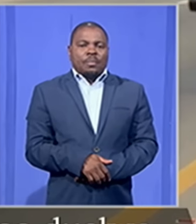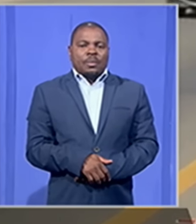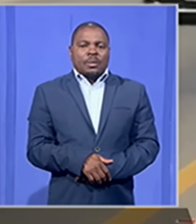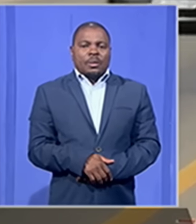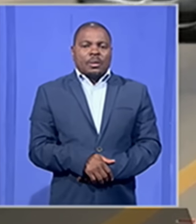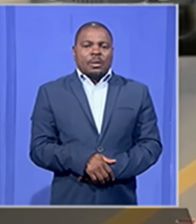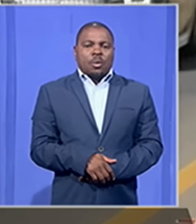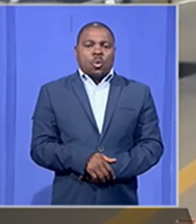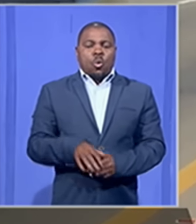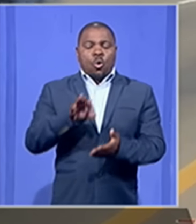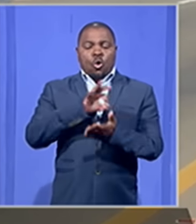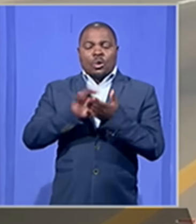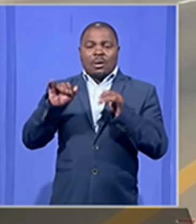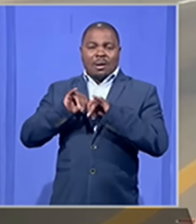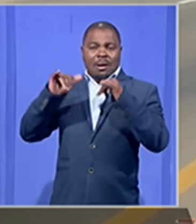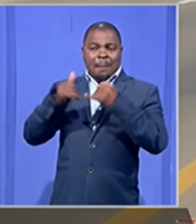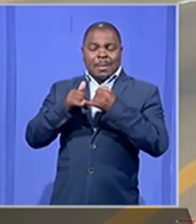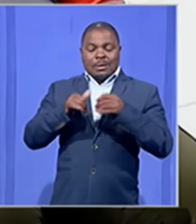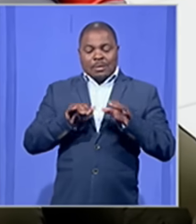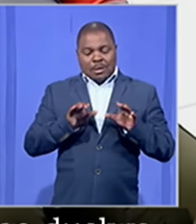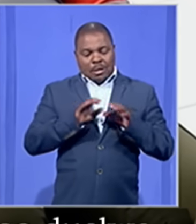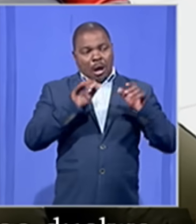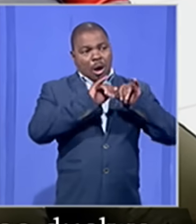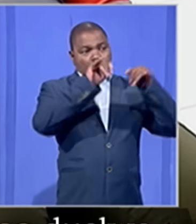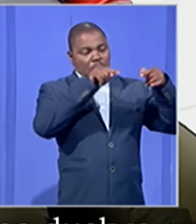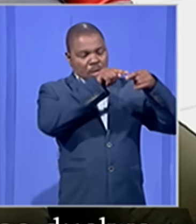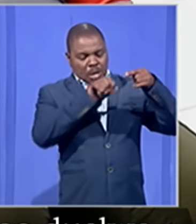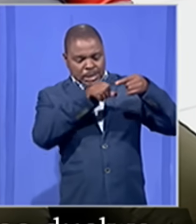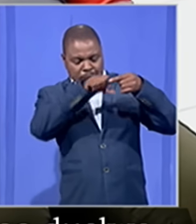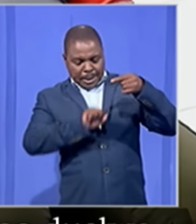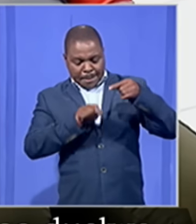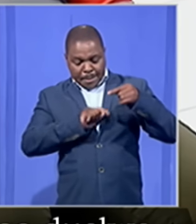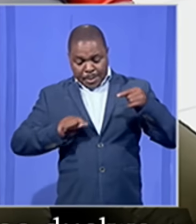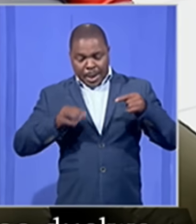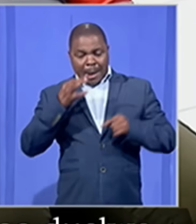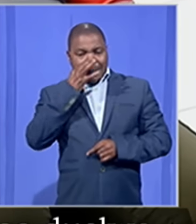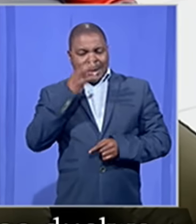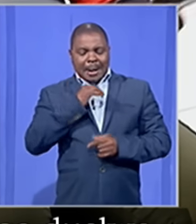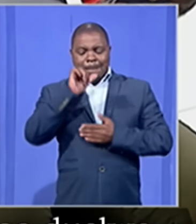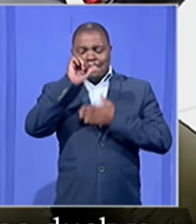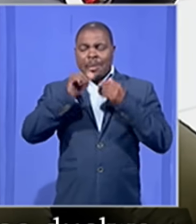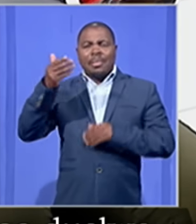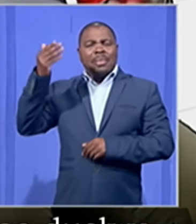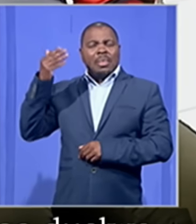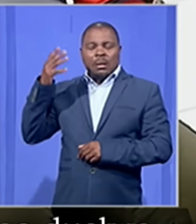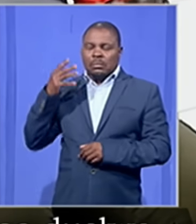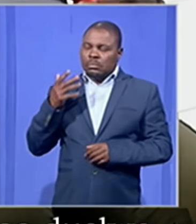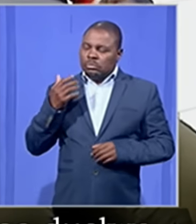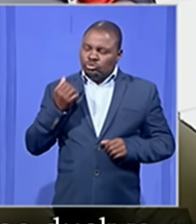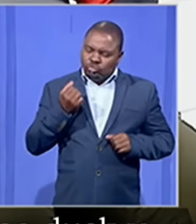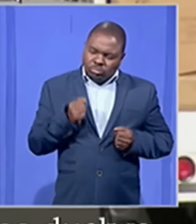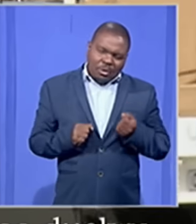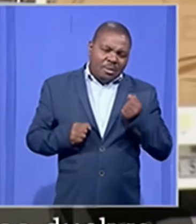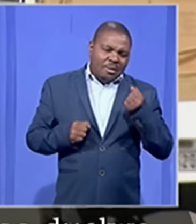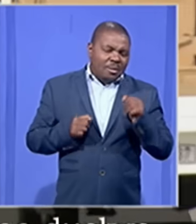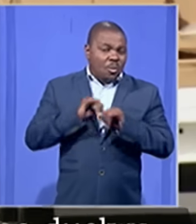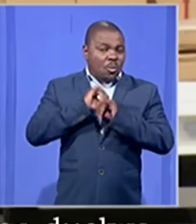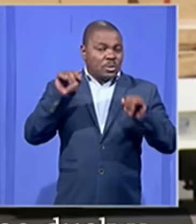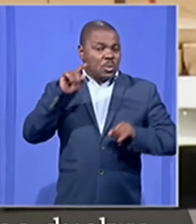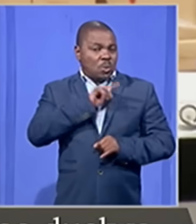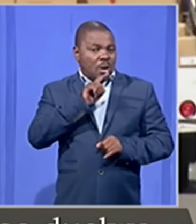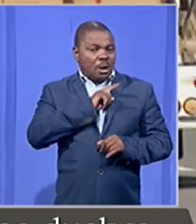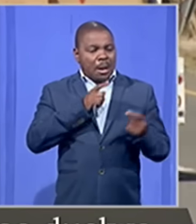Ditlamo tsa dikontraka tse di dira mo tlase ga kontraka e kgolo tsa re dikgwedi di le mmalwa tse di fetileng di nnile bokete thata ka ntlha ya fa bantse